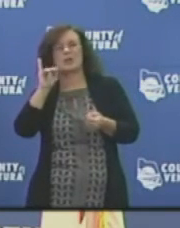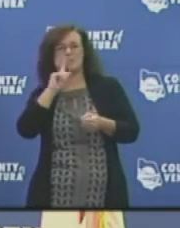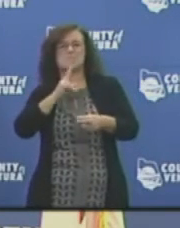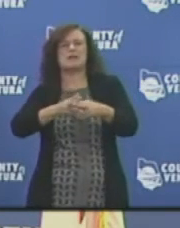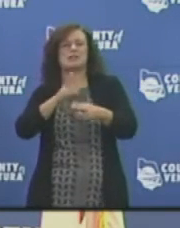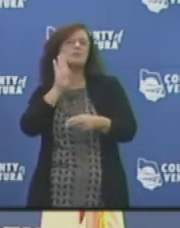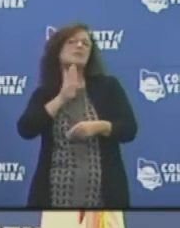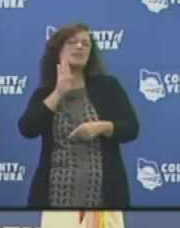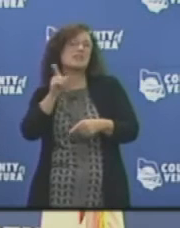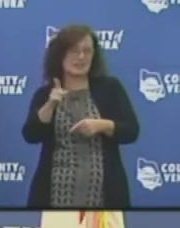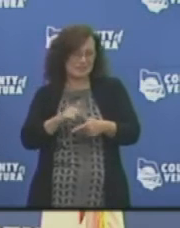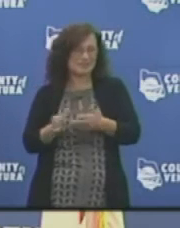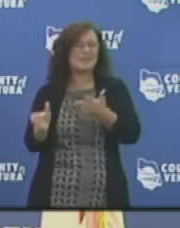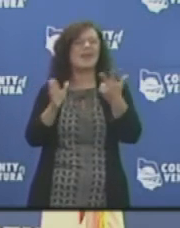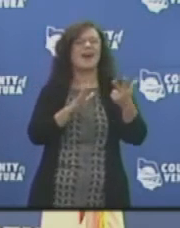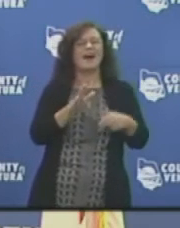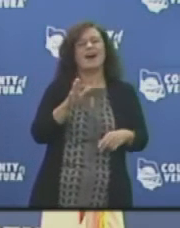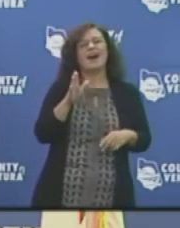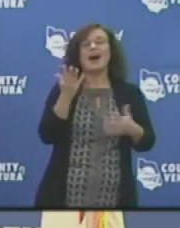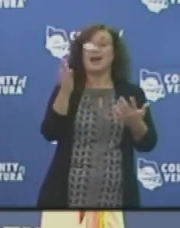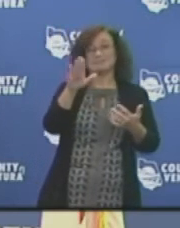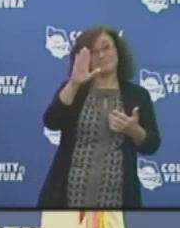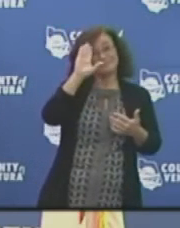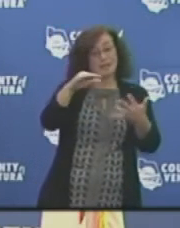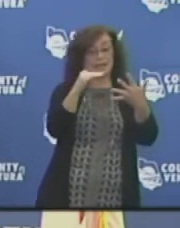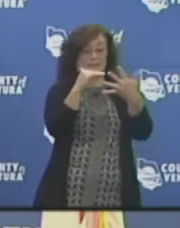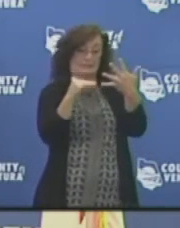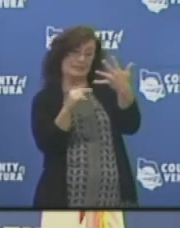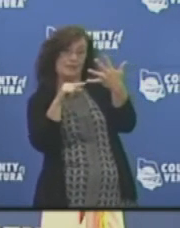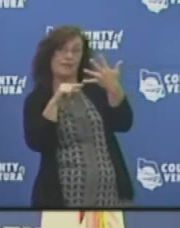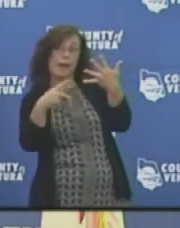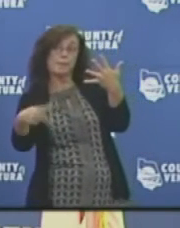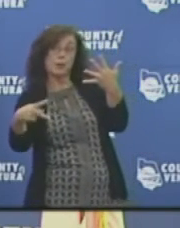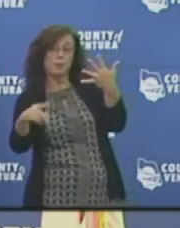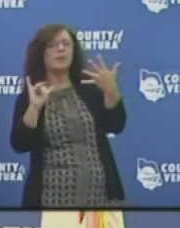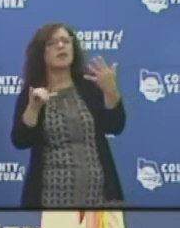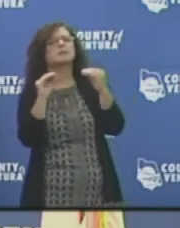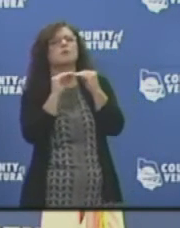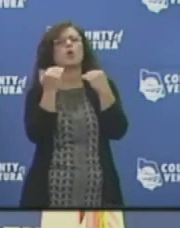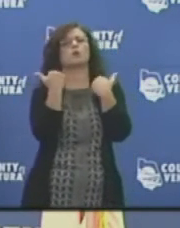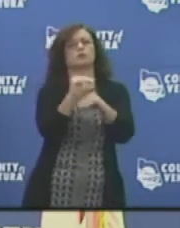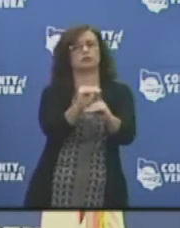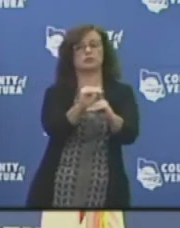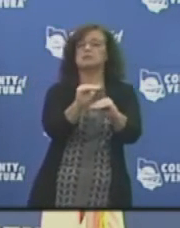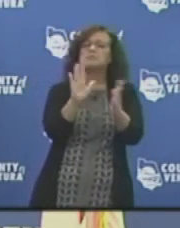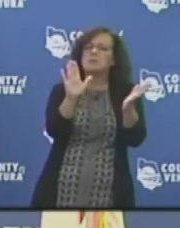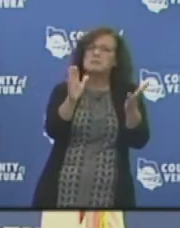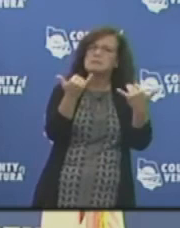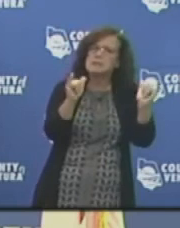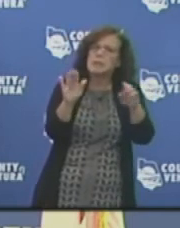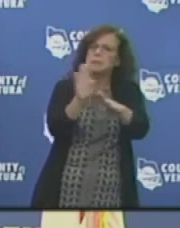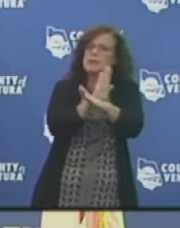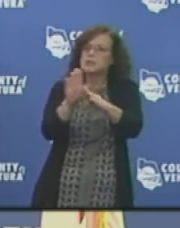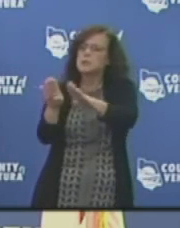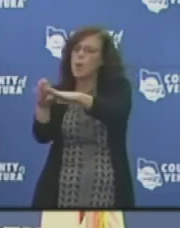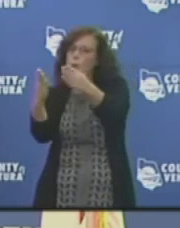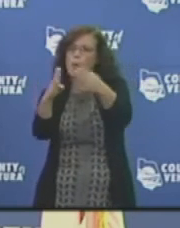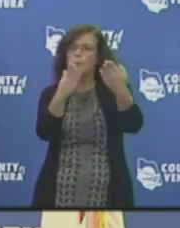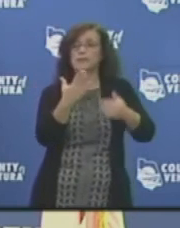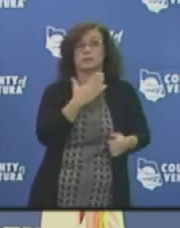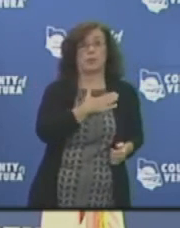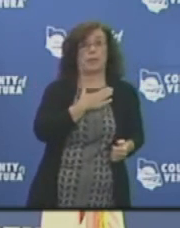remind folks is in the purple tier, it's more restrictive than we'd like, of course, but there's still a lot of businesses that are open. So please go check out